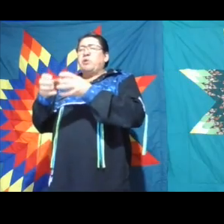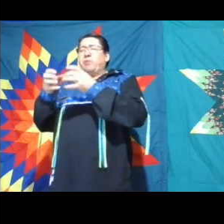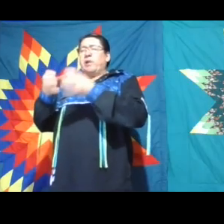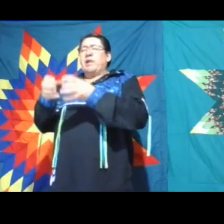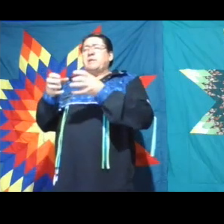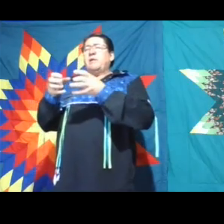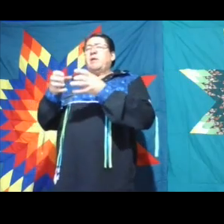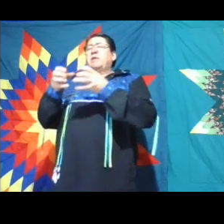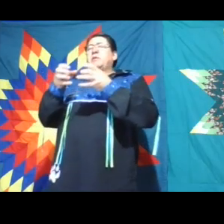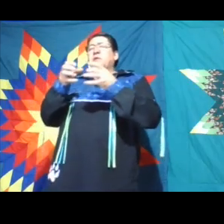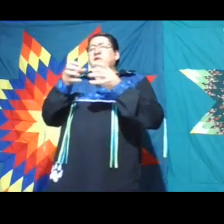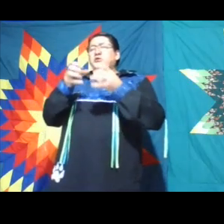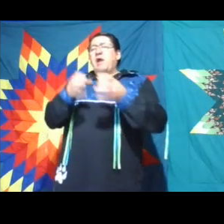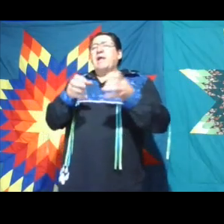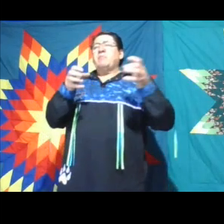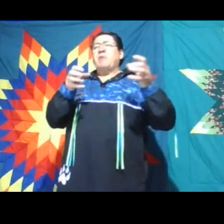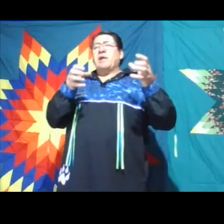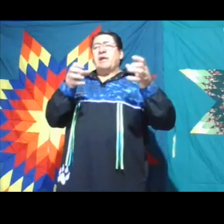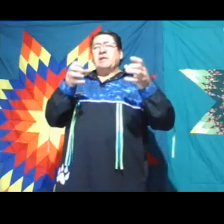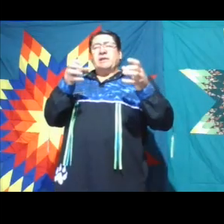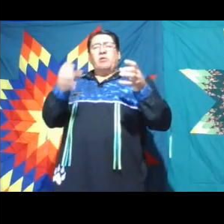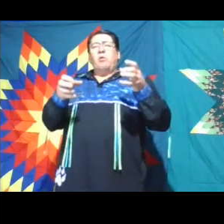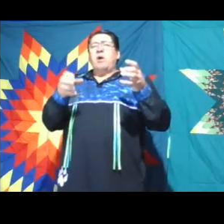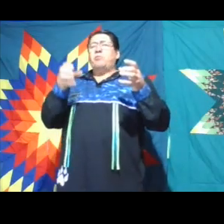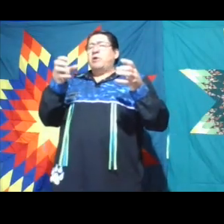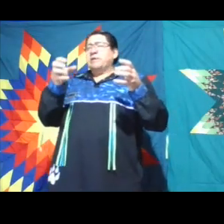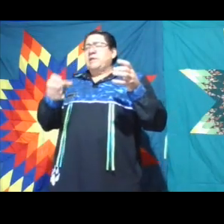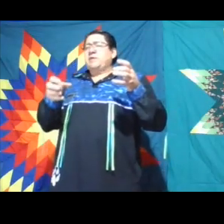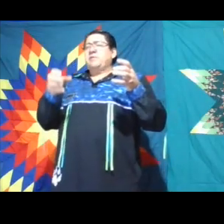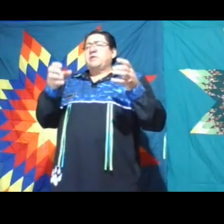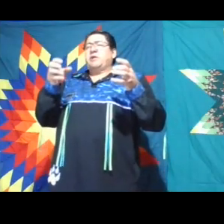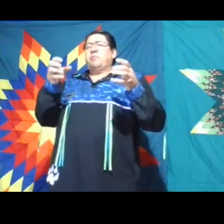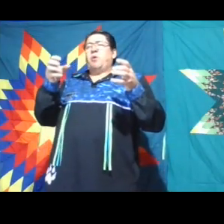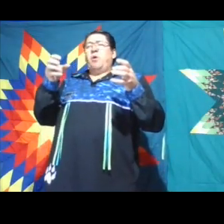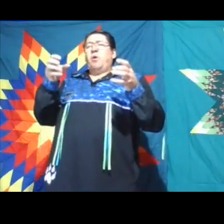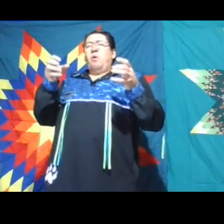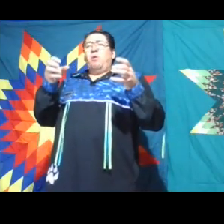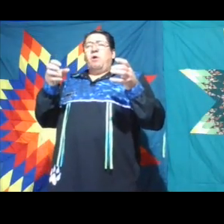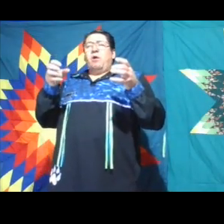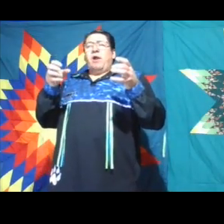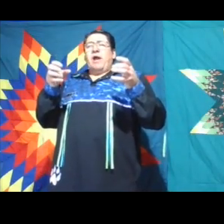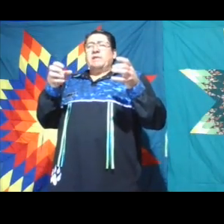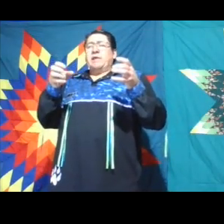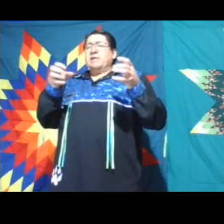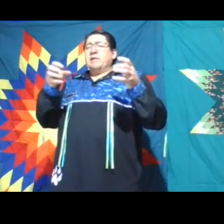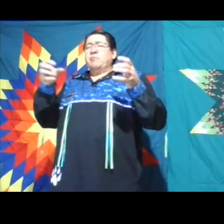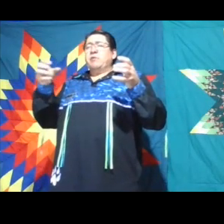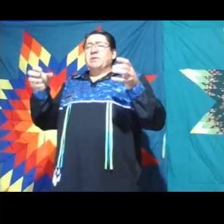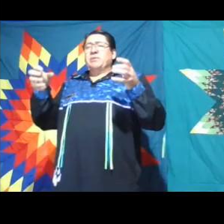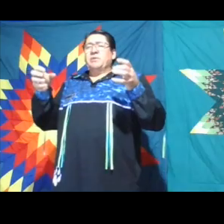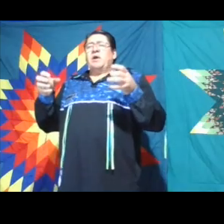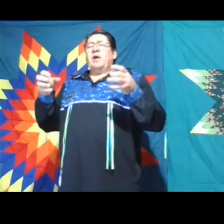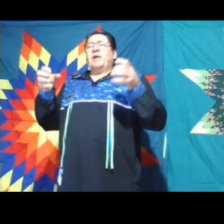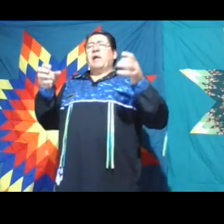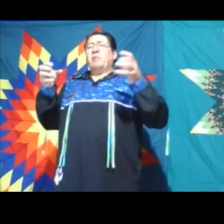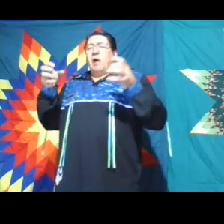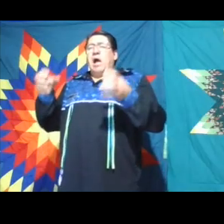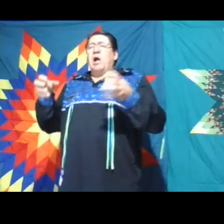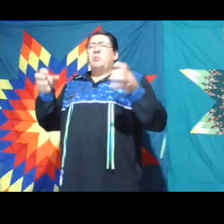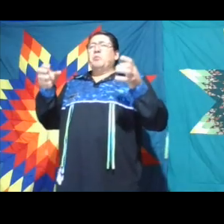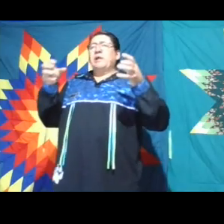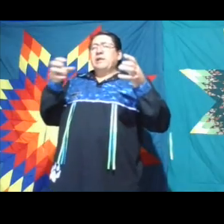organization put in place to attract them, like as a co-op or as an internship or as a summer student,